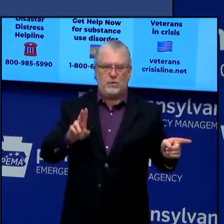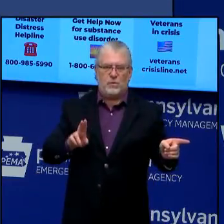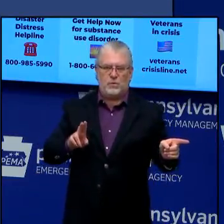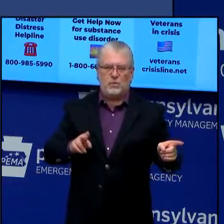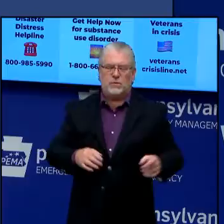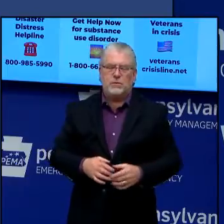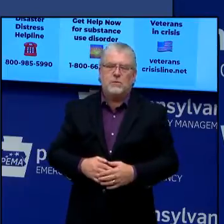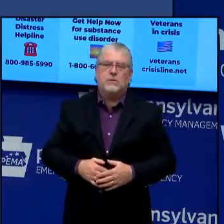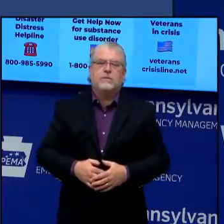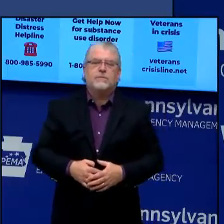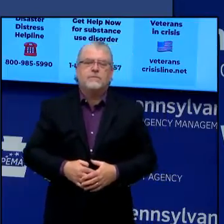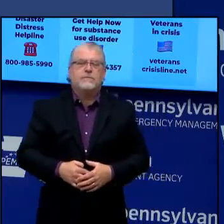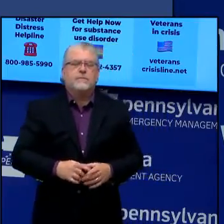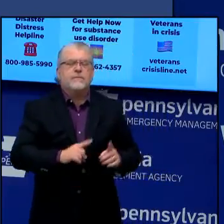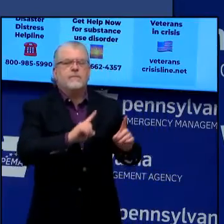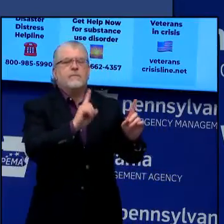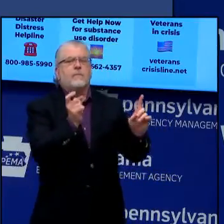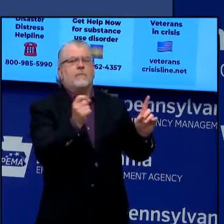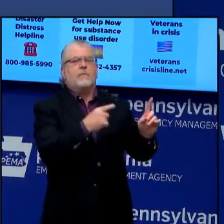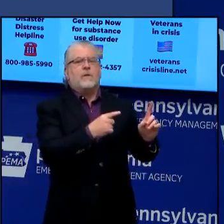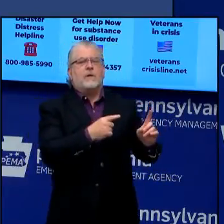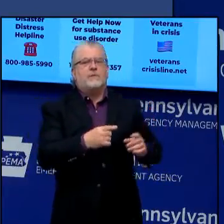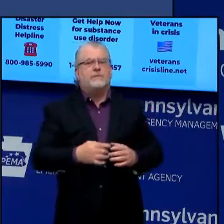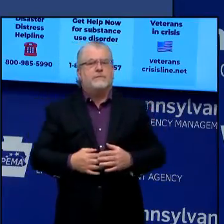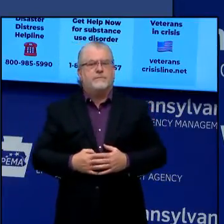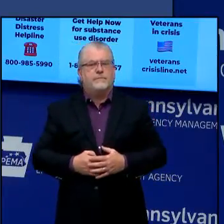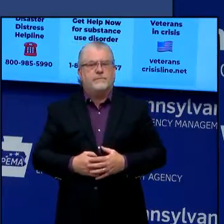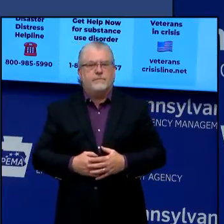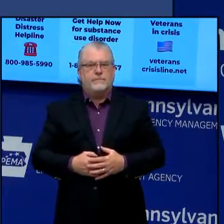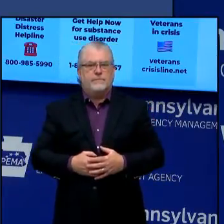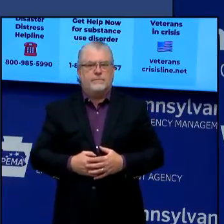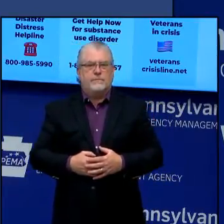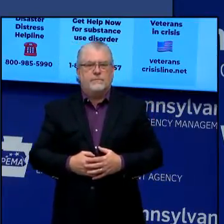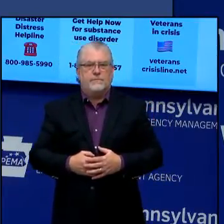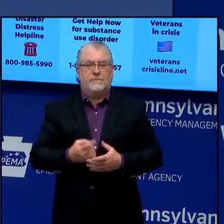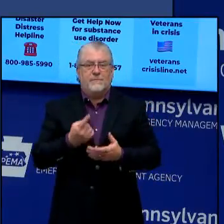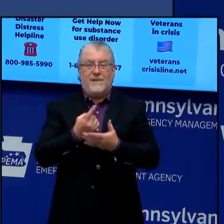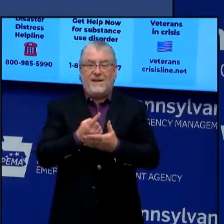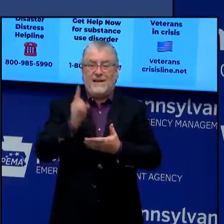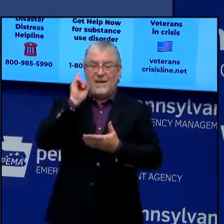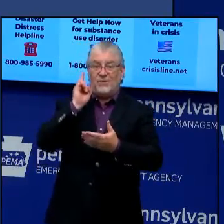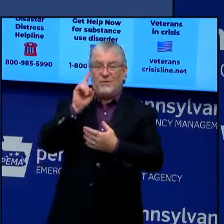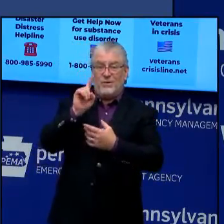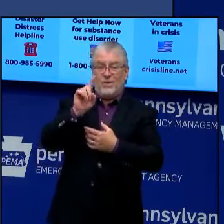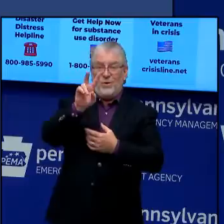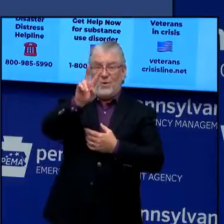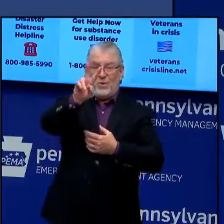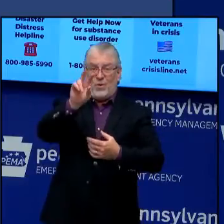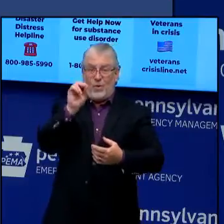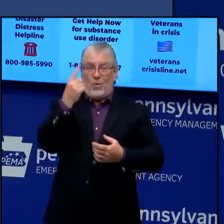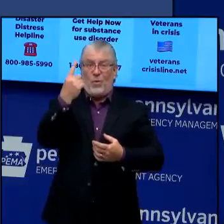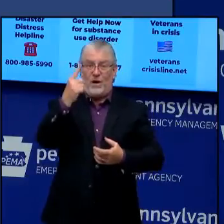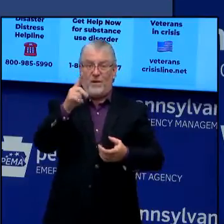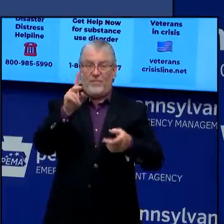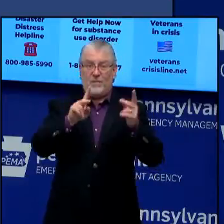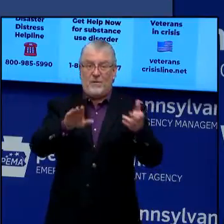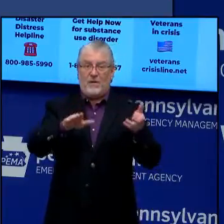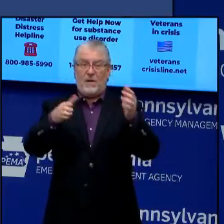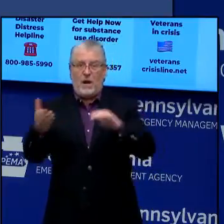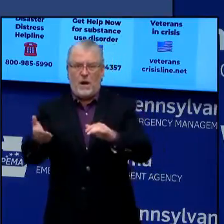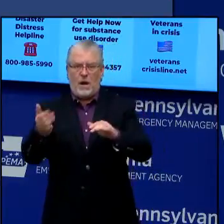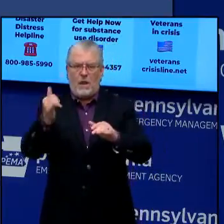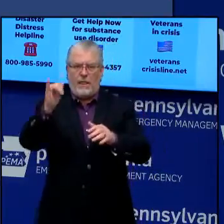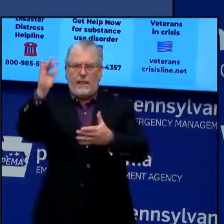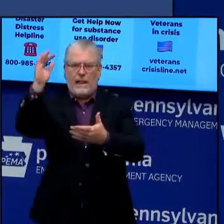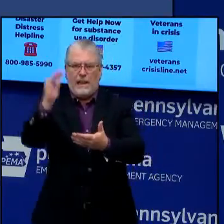the 201 deaths removed earlier this week, how many were duplicated in two counties? So I don't know. I don't have that granular data. I know that